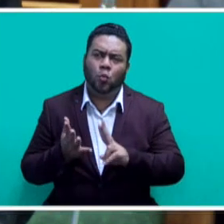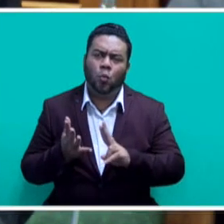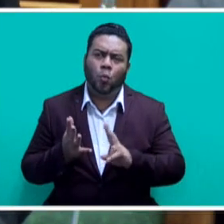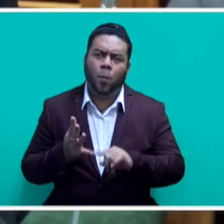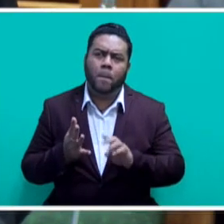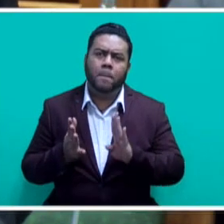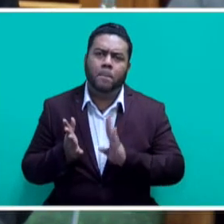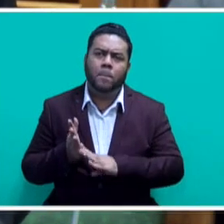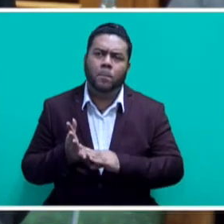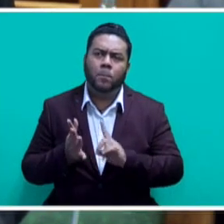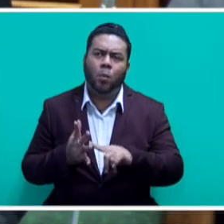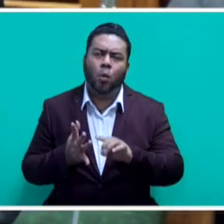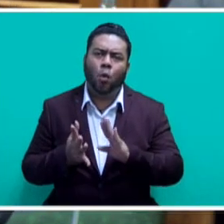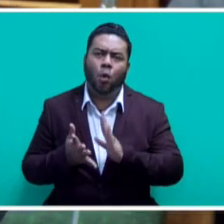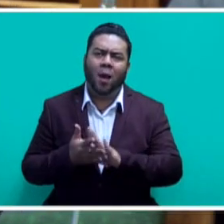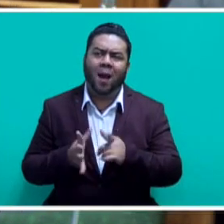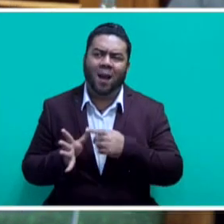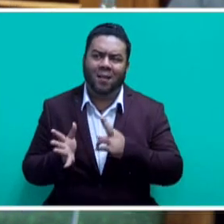remote, running the FSC.